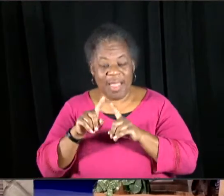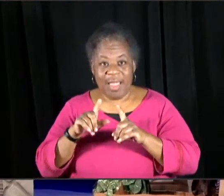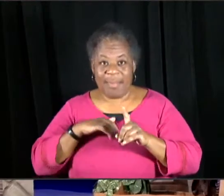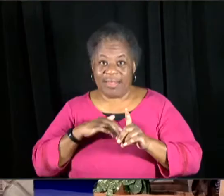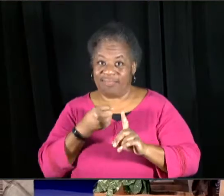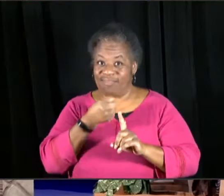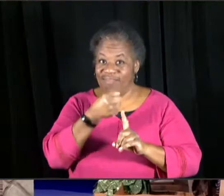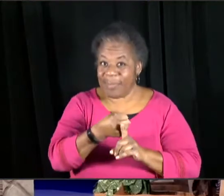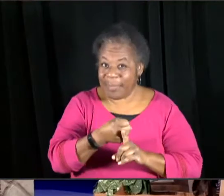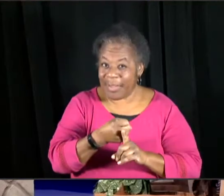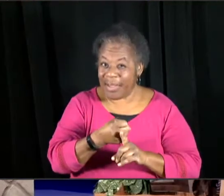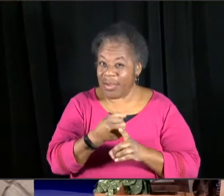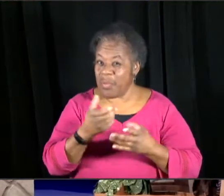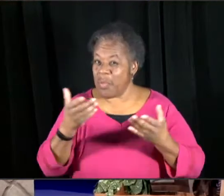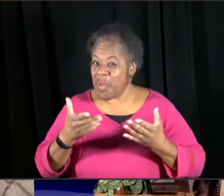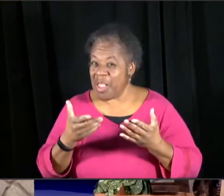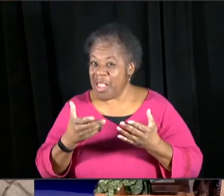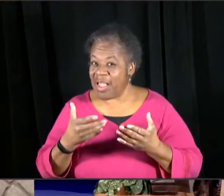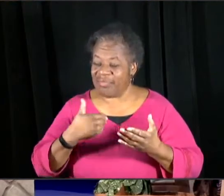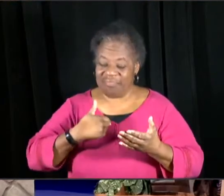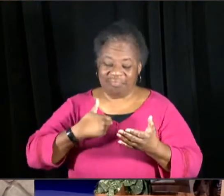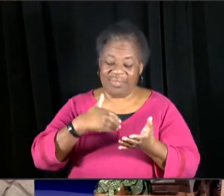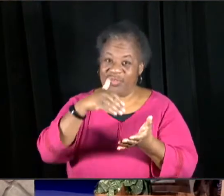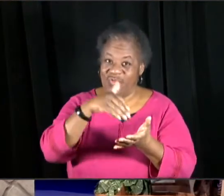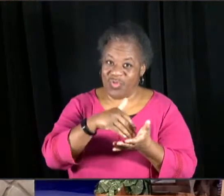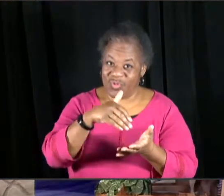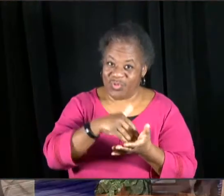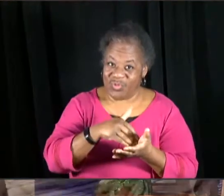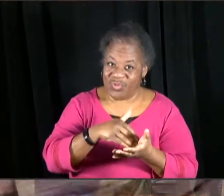doctor. My name is Luke.